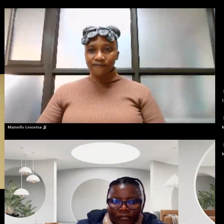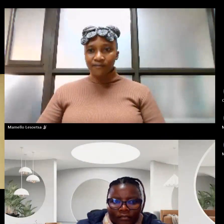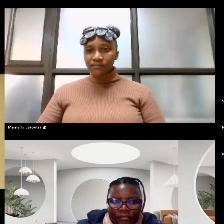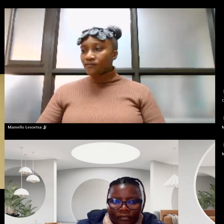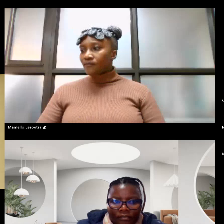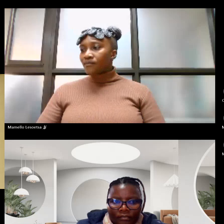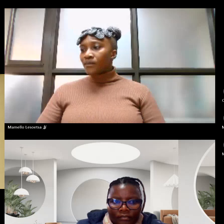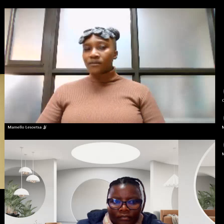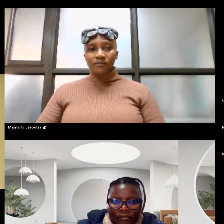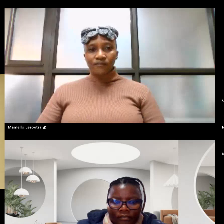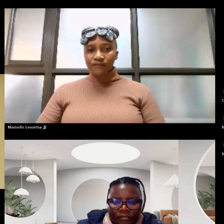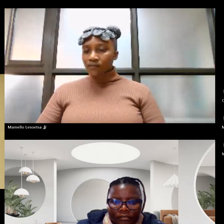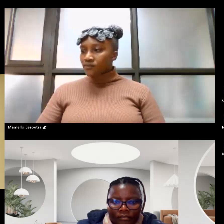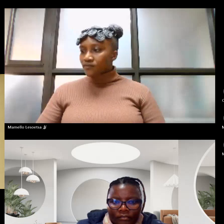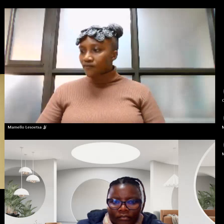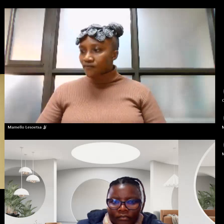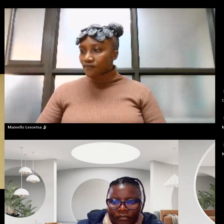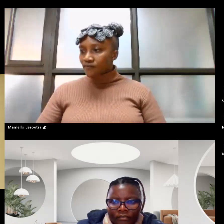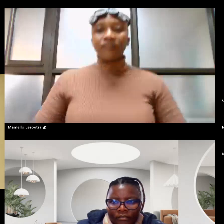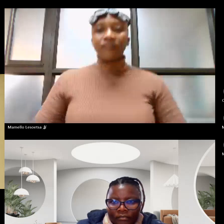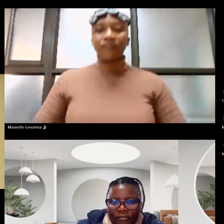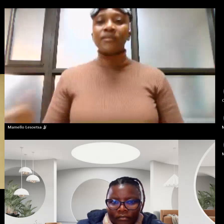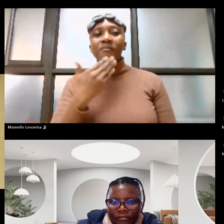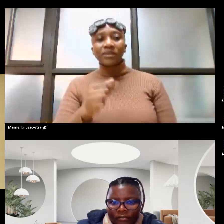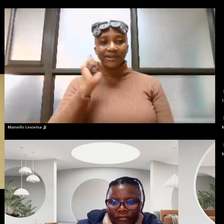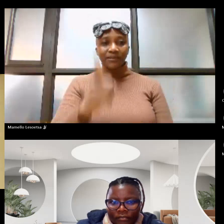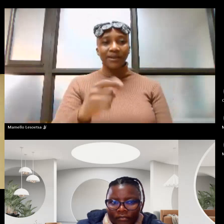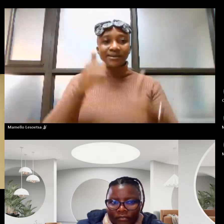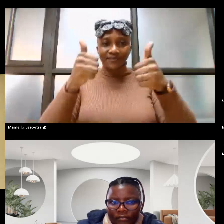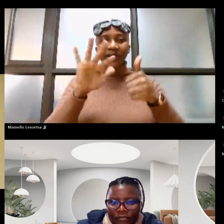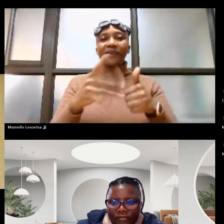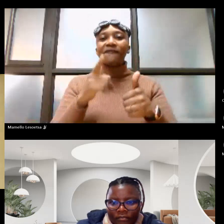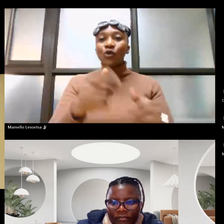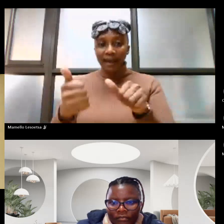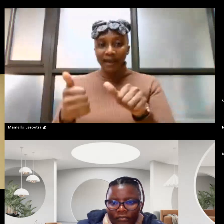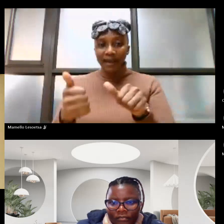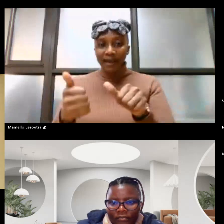Who else is back? Bell is back. Good.